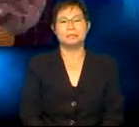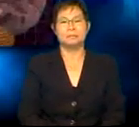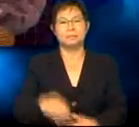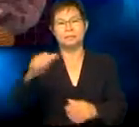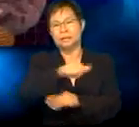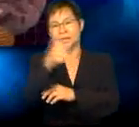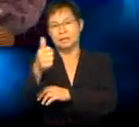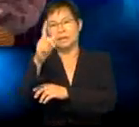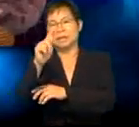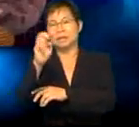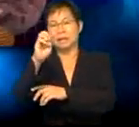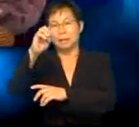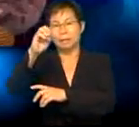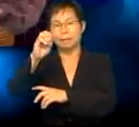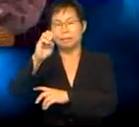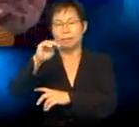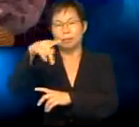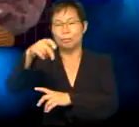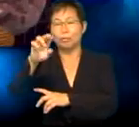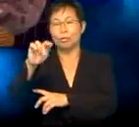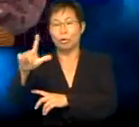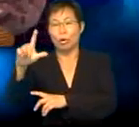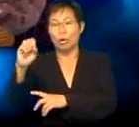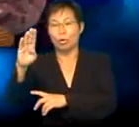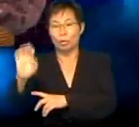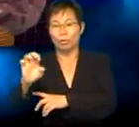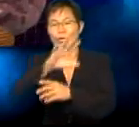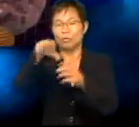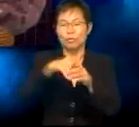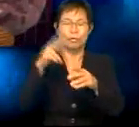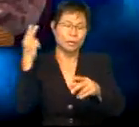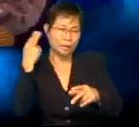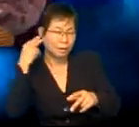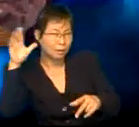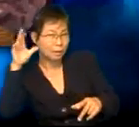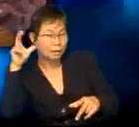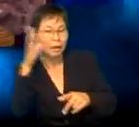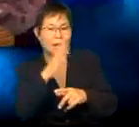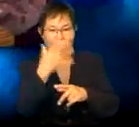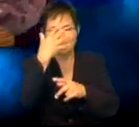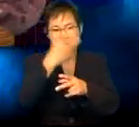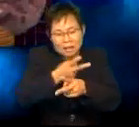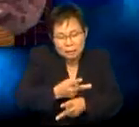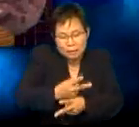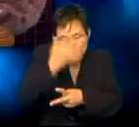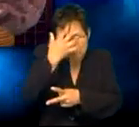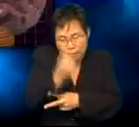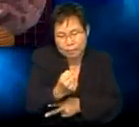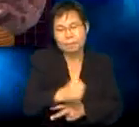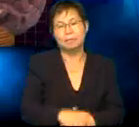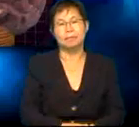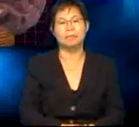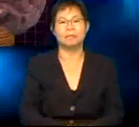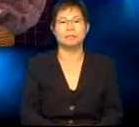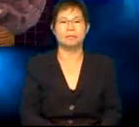On either side of the cerebrum are the temporal lobes, which are involved in hearing and storing memory.